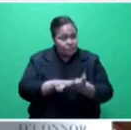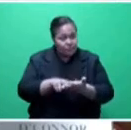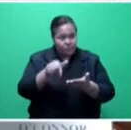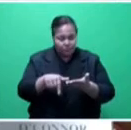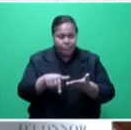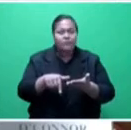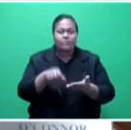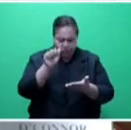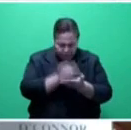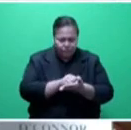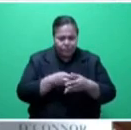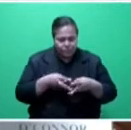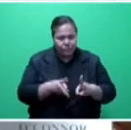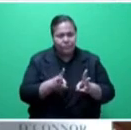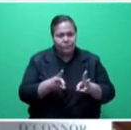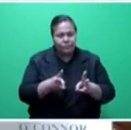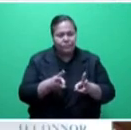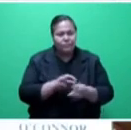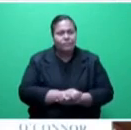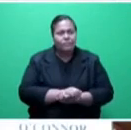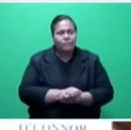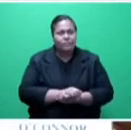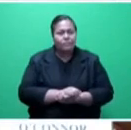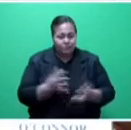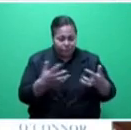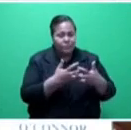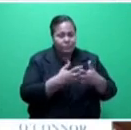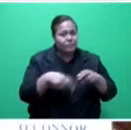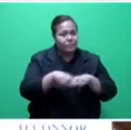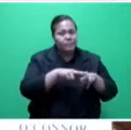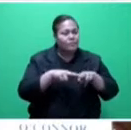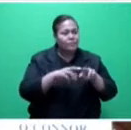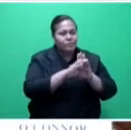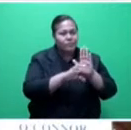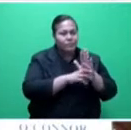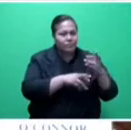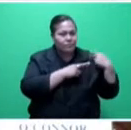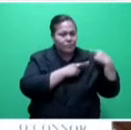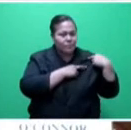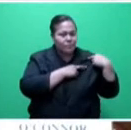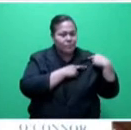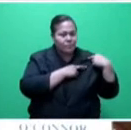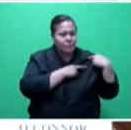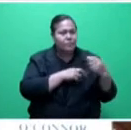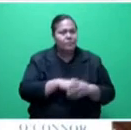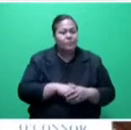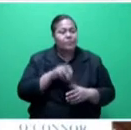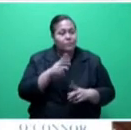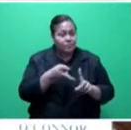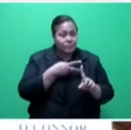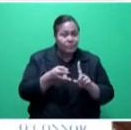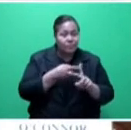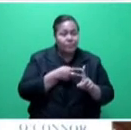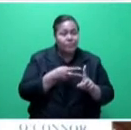a move in the right direction. It complements Fiji's national laws and constitutional obligations in relation to violence.